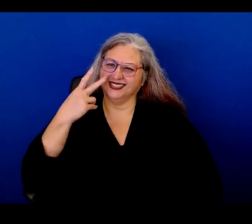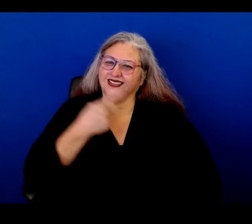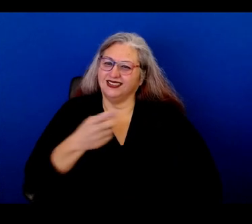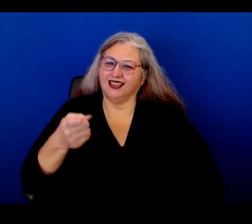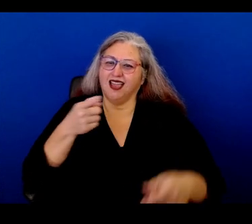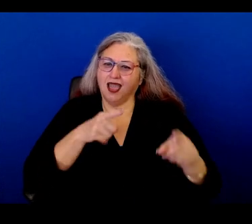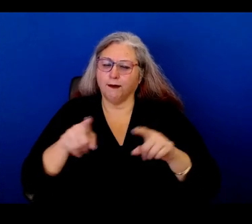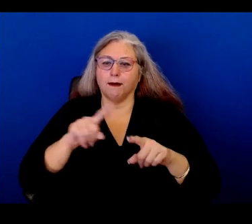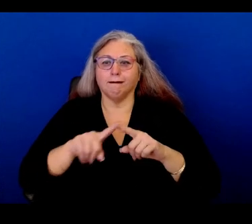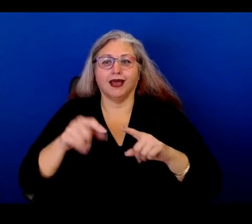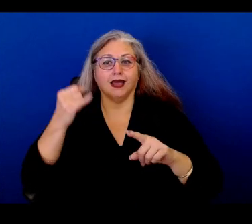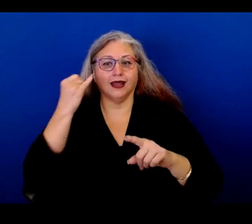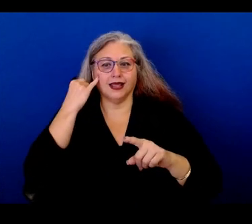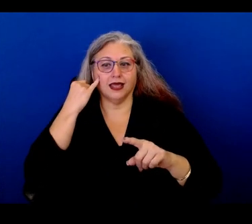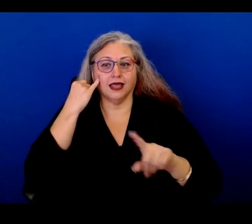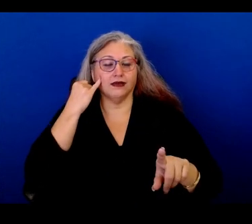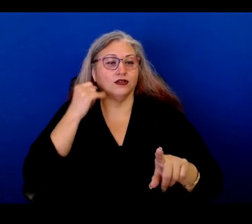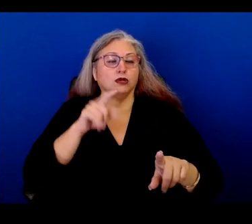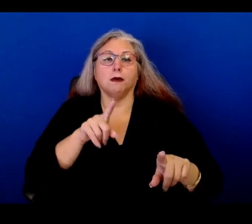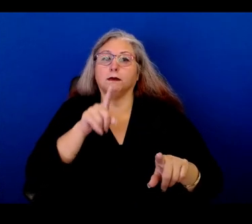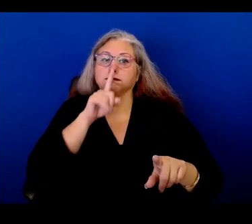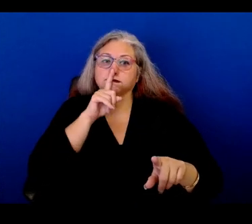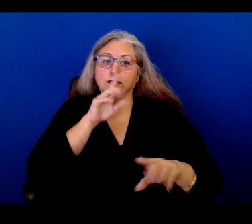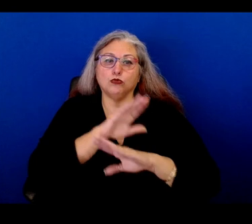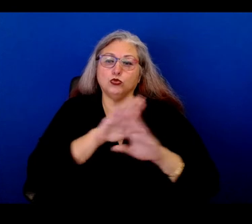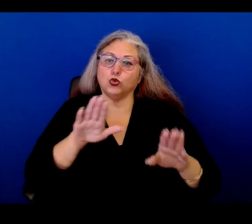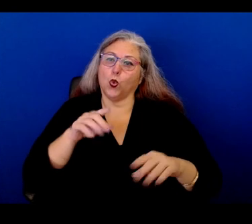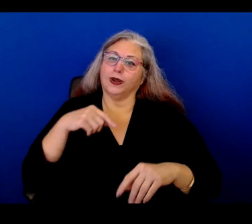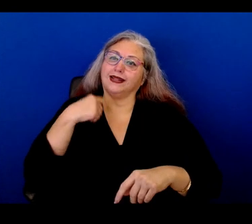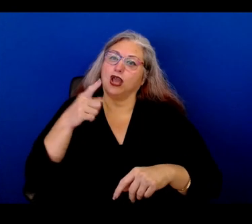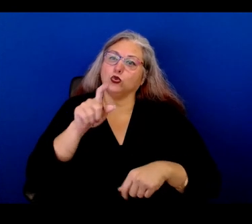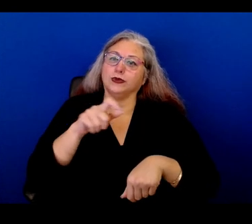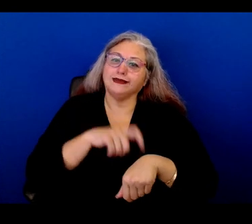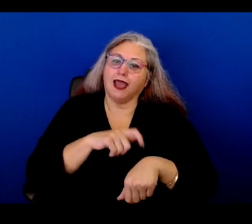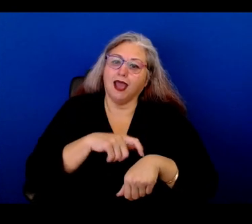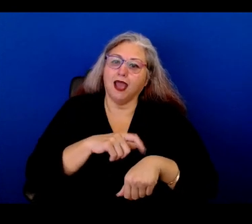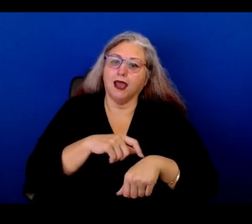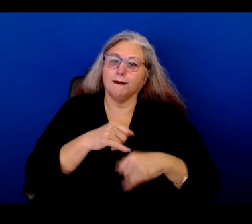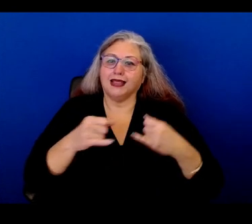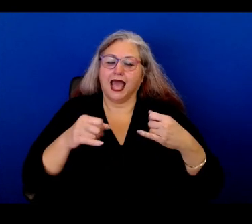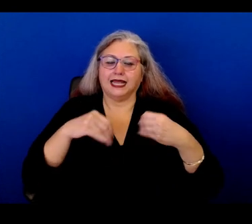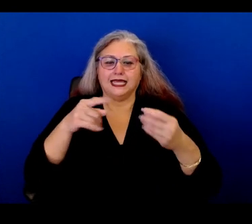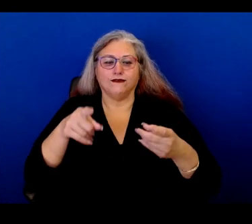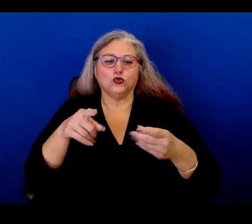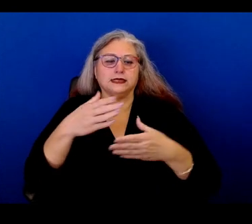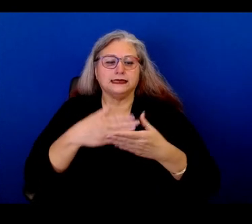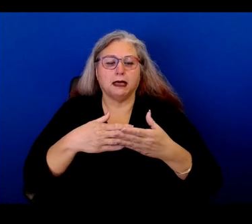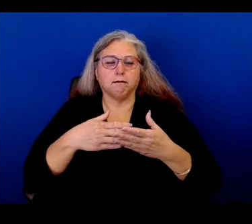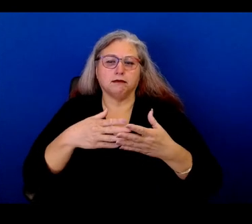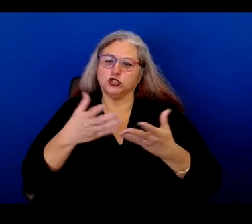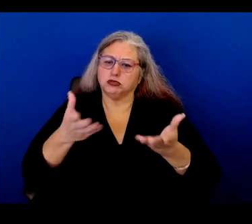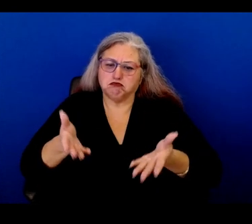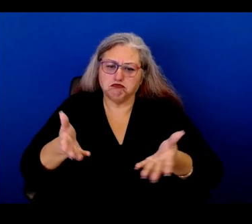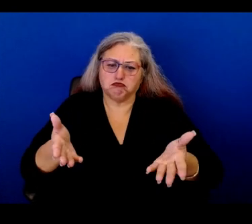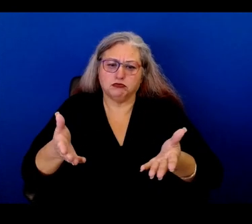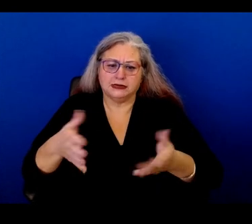And whereas if somebody is not given that, you know, there's sort of some grace there, some space